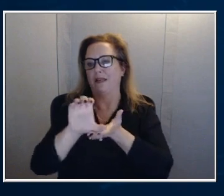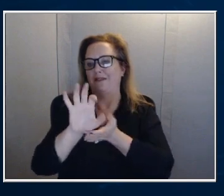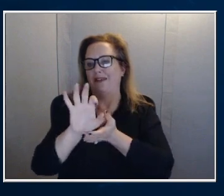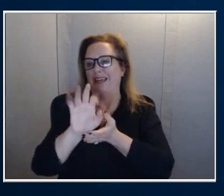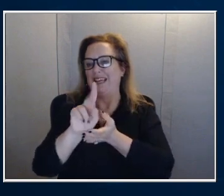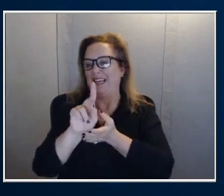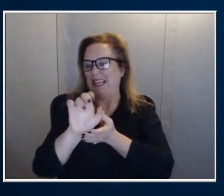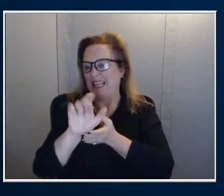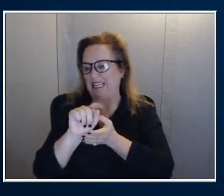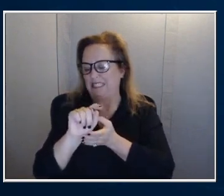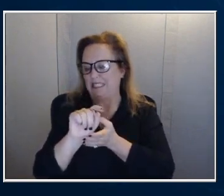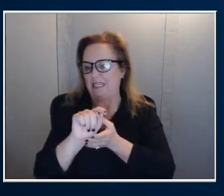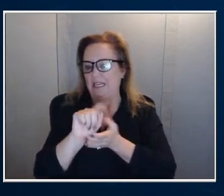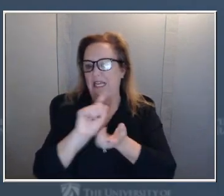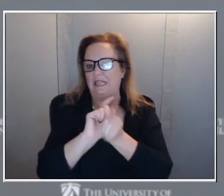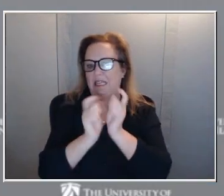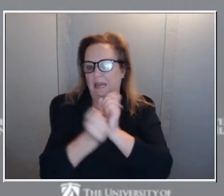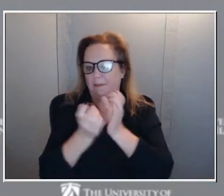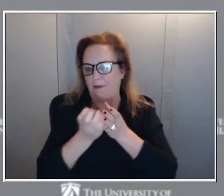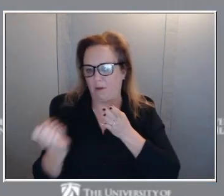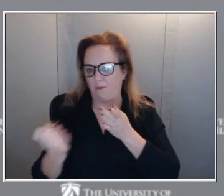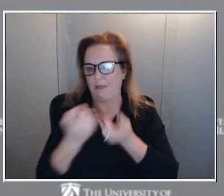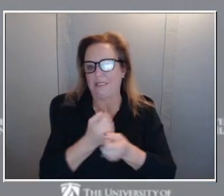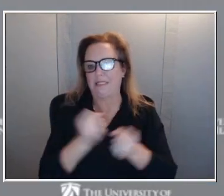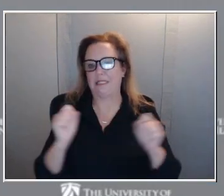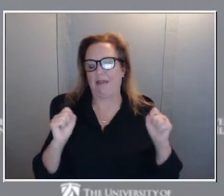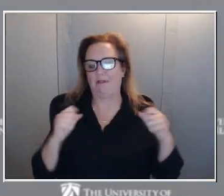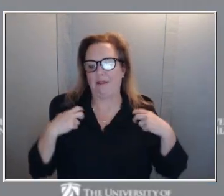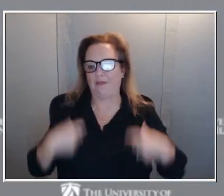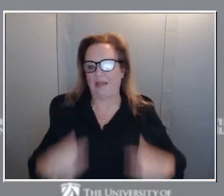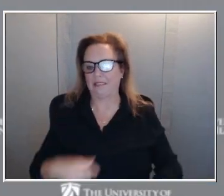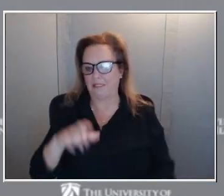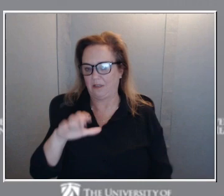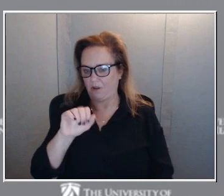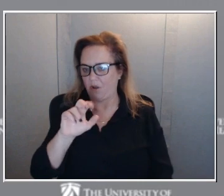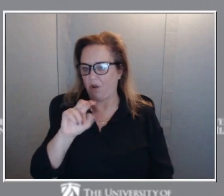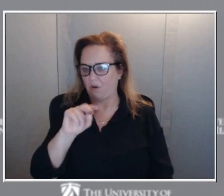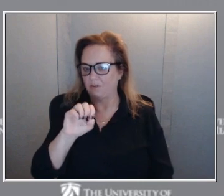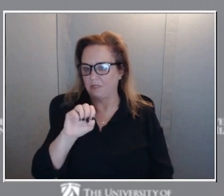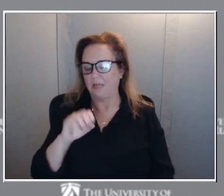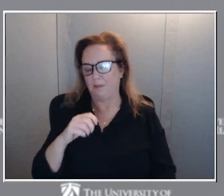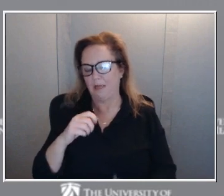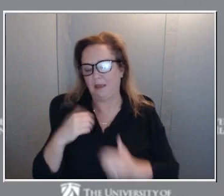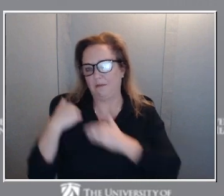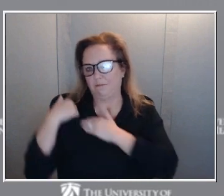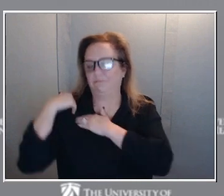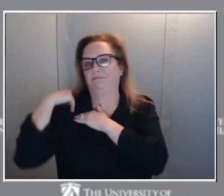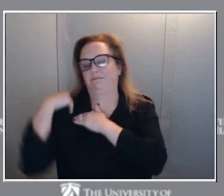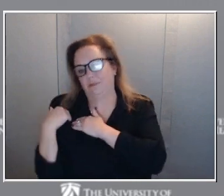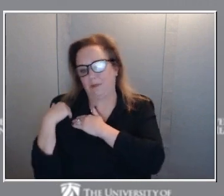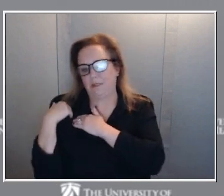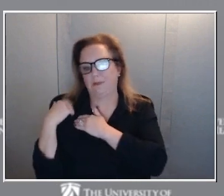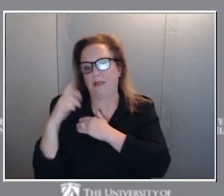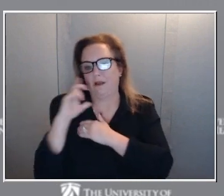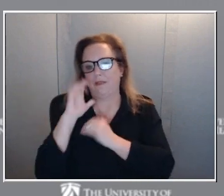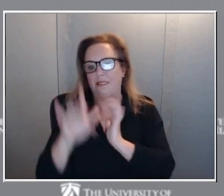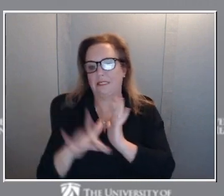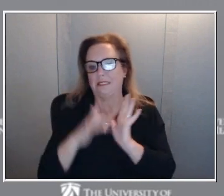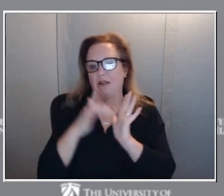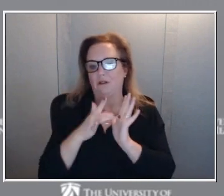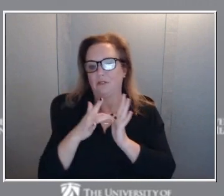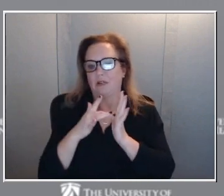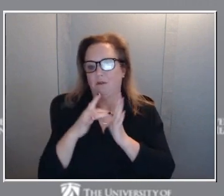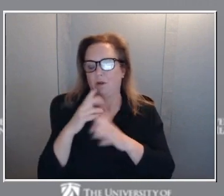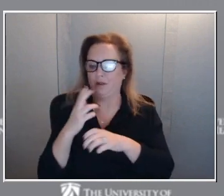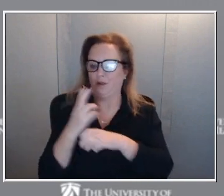There's a lot of the adaptive equipment, safety vests, cones, and it can be a little bit burdensome on these centers that want to bring